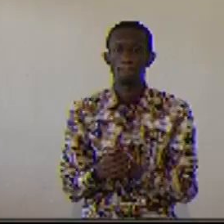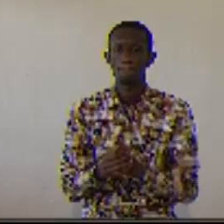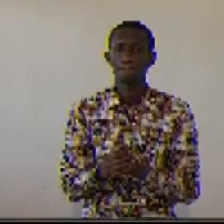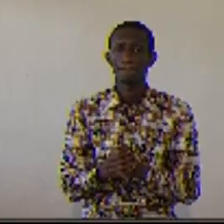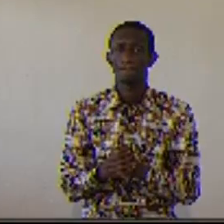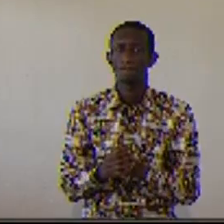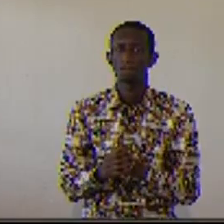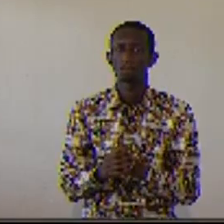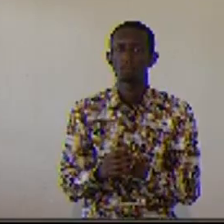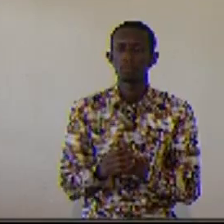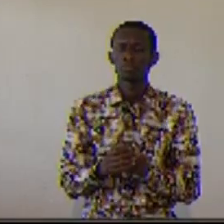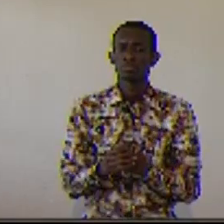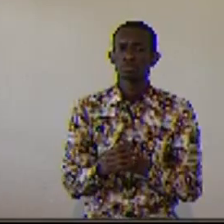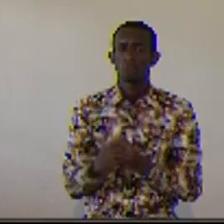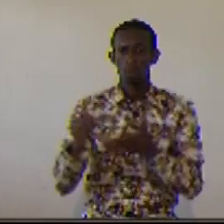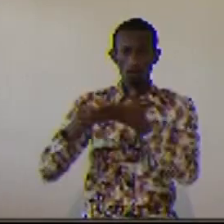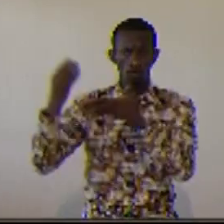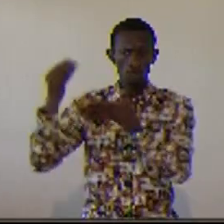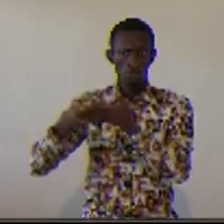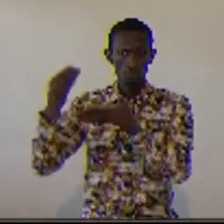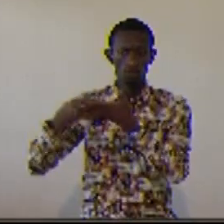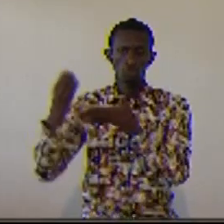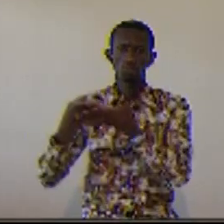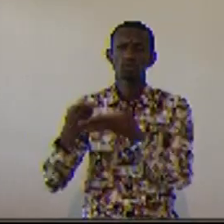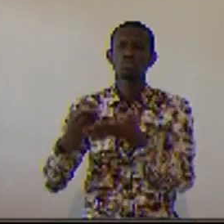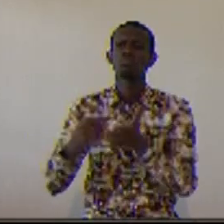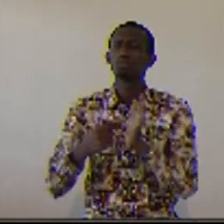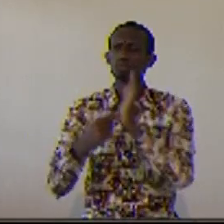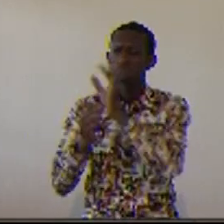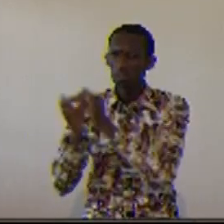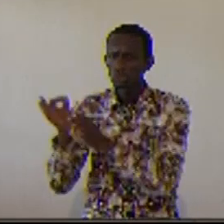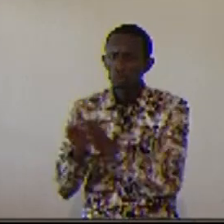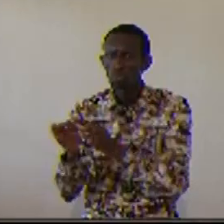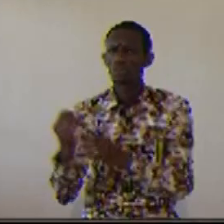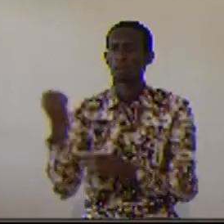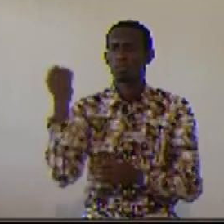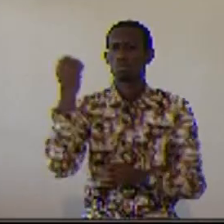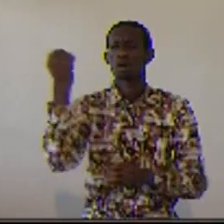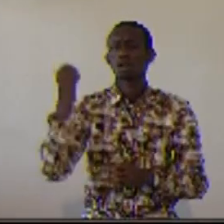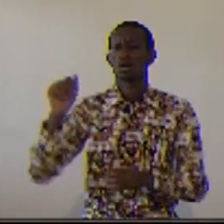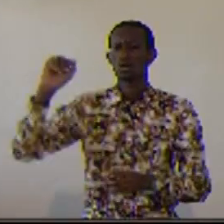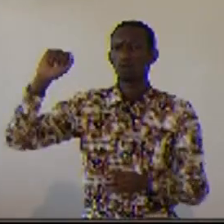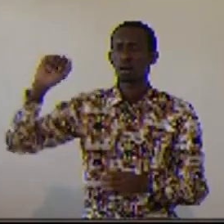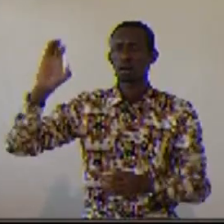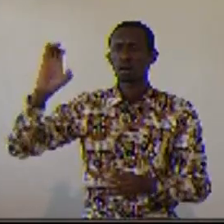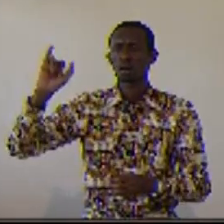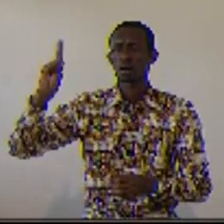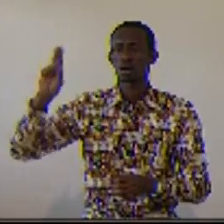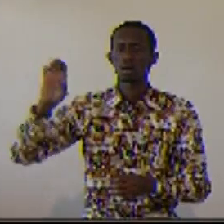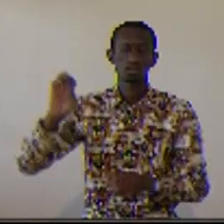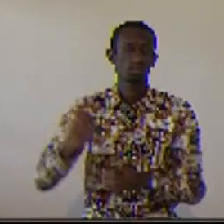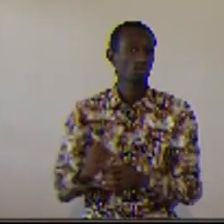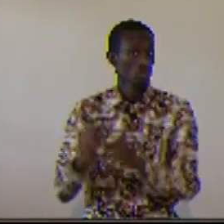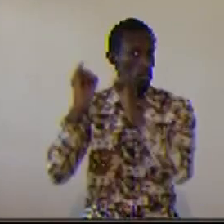or tells us the strength of the acid. If the pKa value is